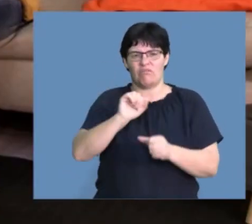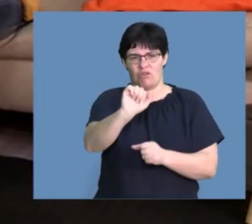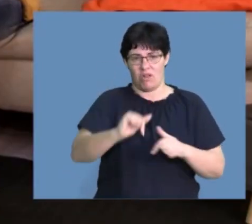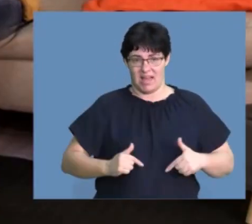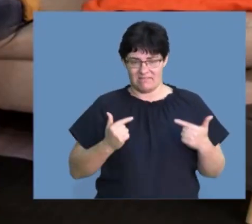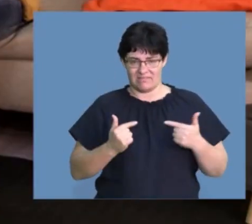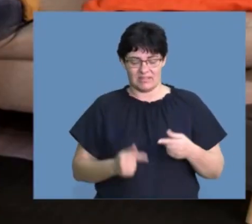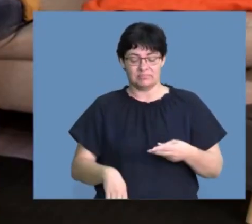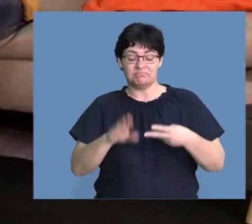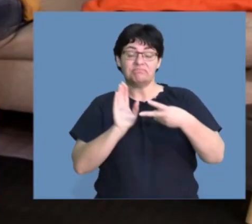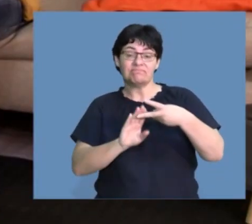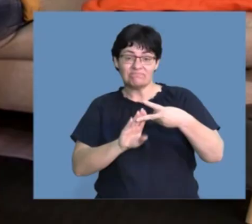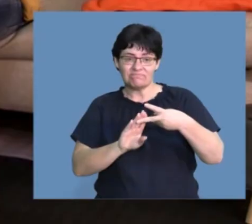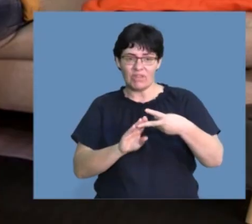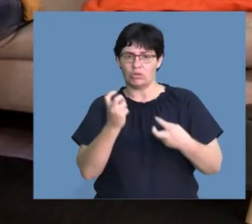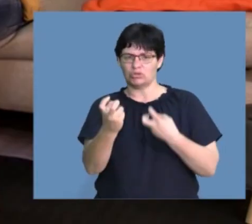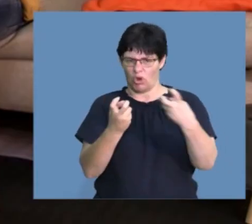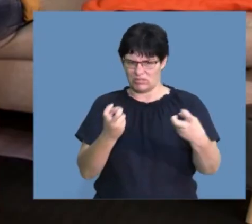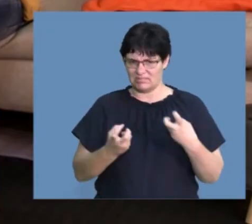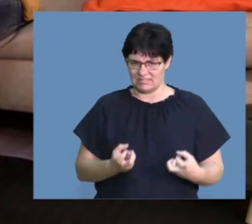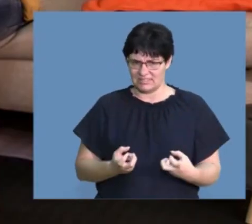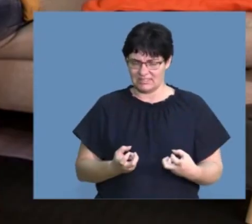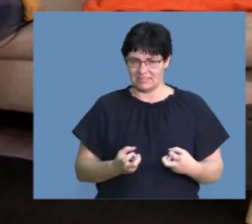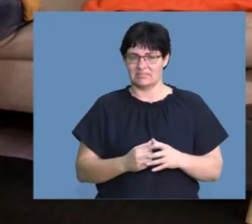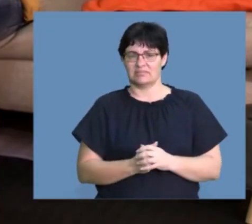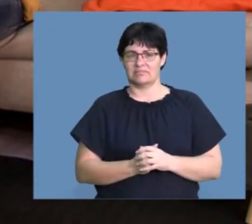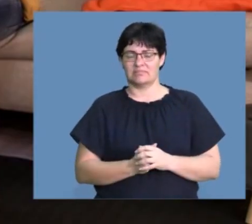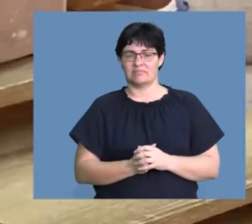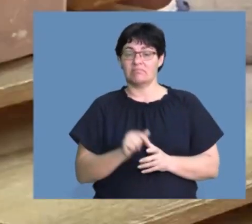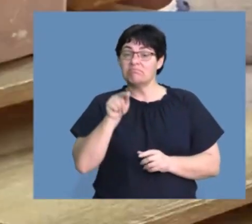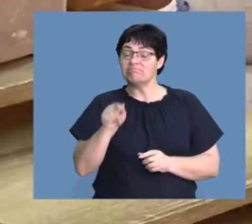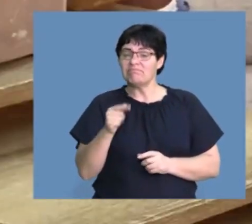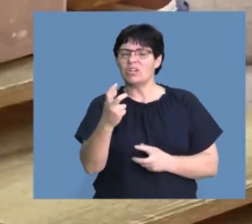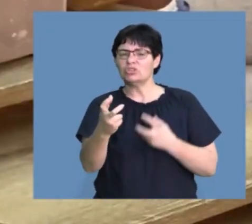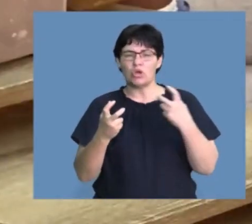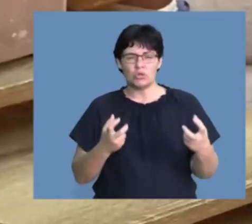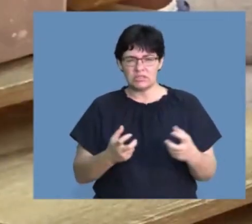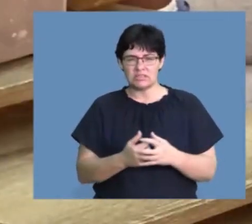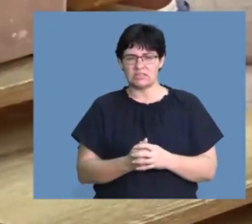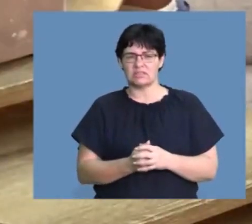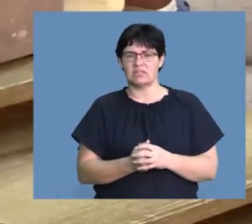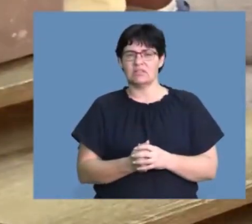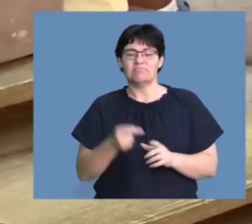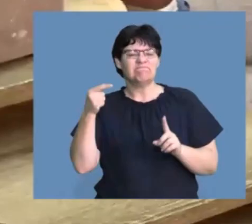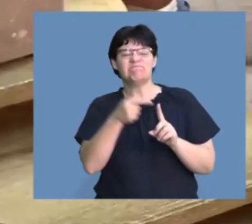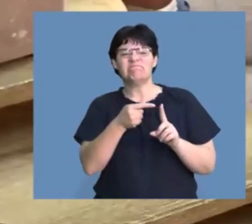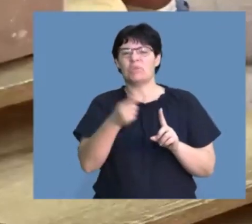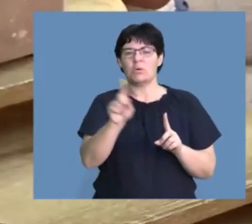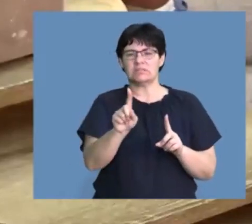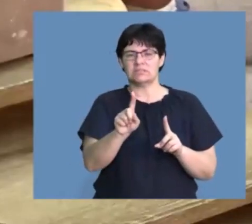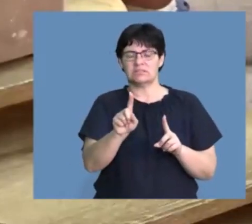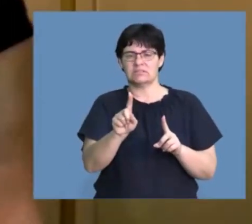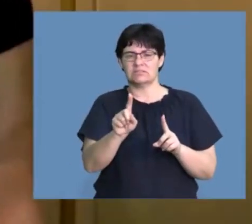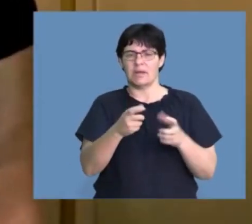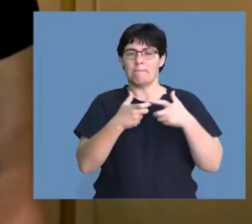I've got something else for you over here. I have got some stones, and we're going to call these our